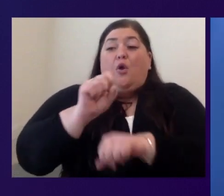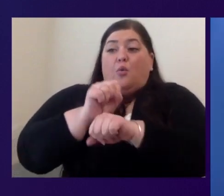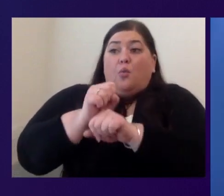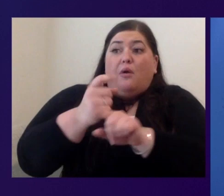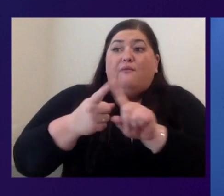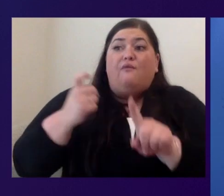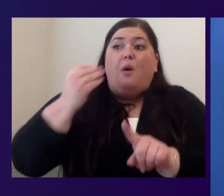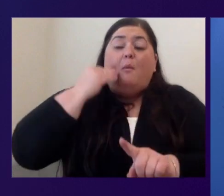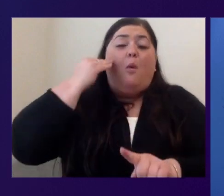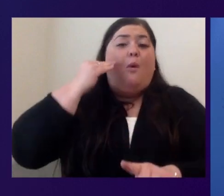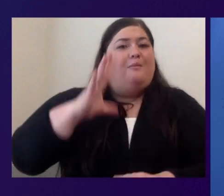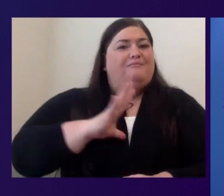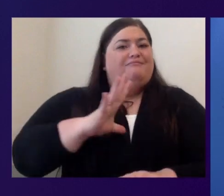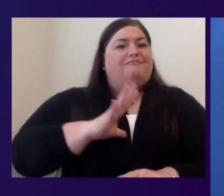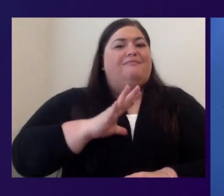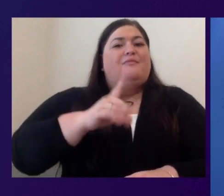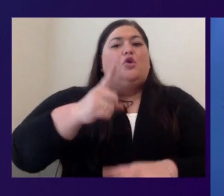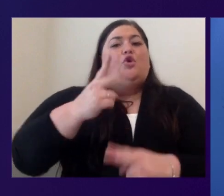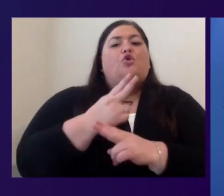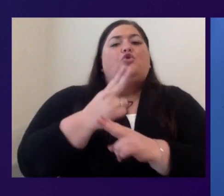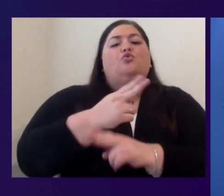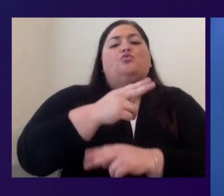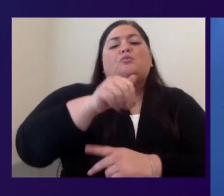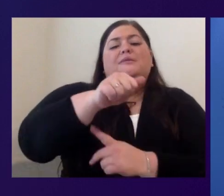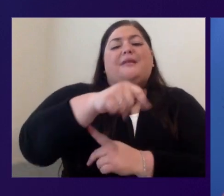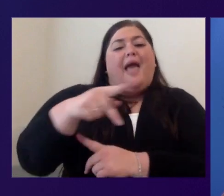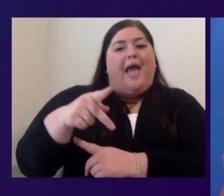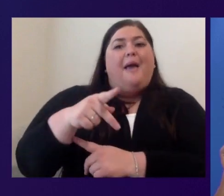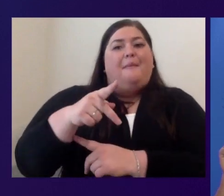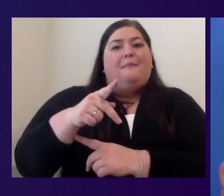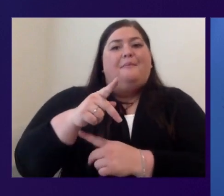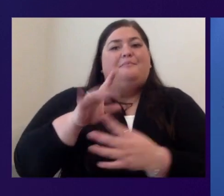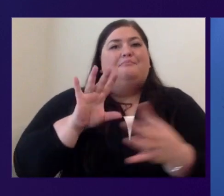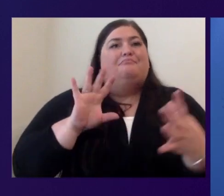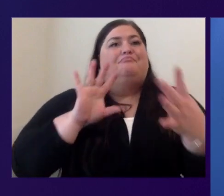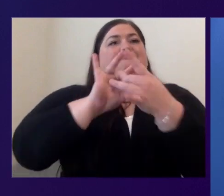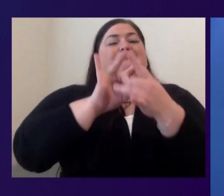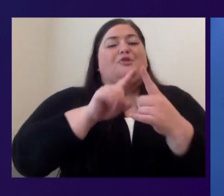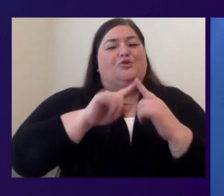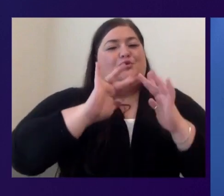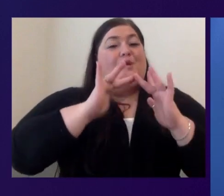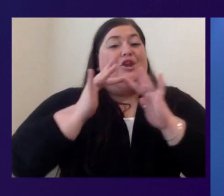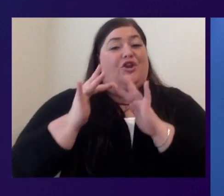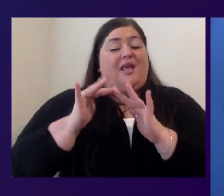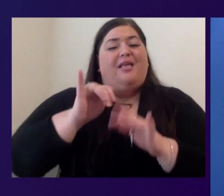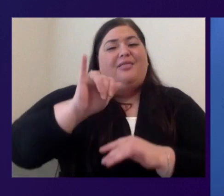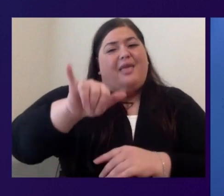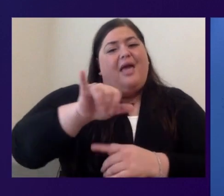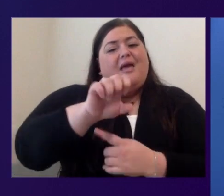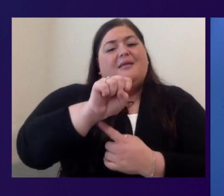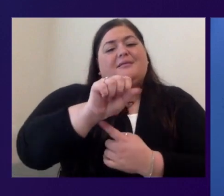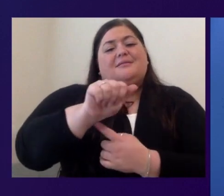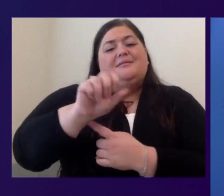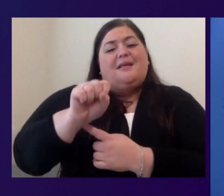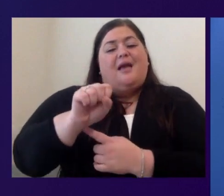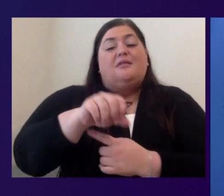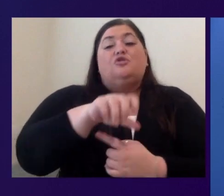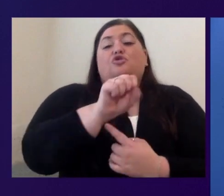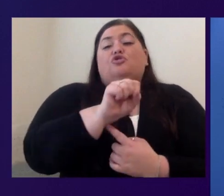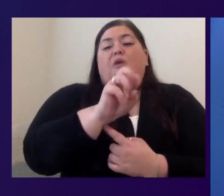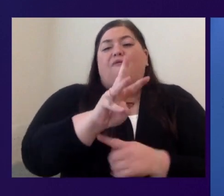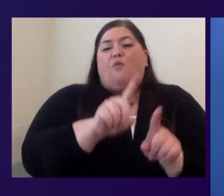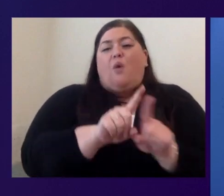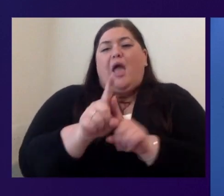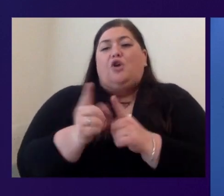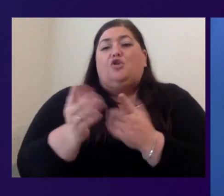using applications that were served over internet, that is software as a service. But when we are talking to a lot of